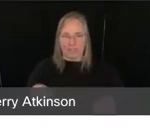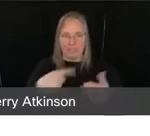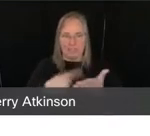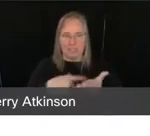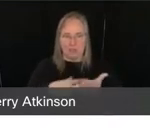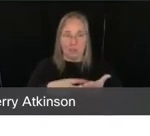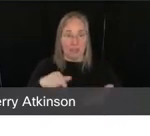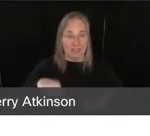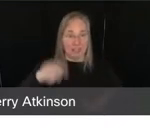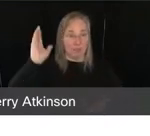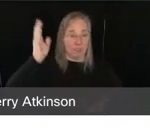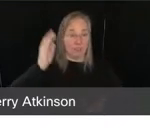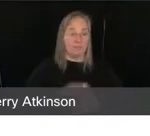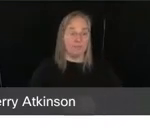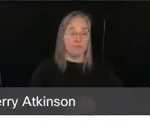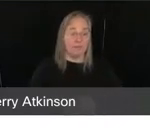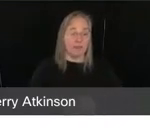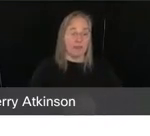presentation,